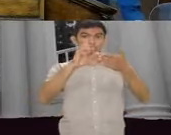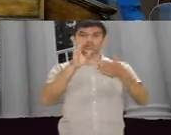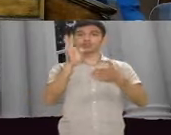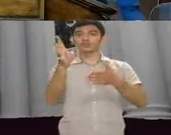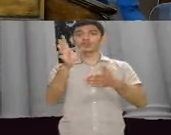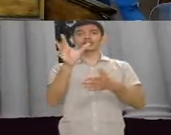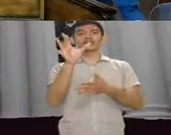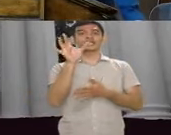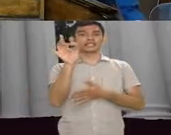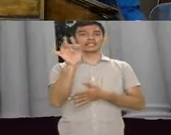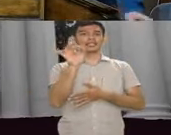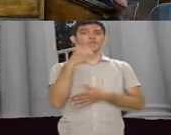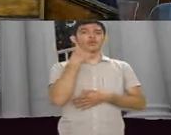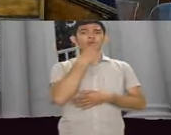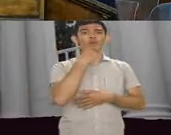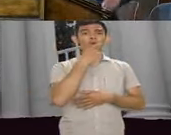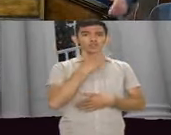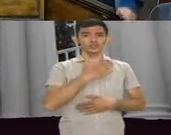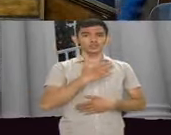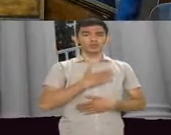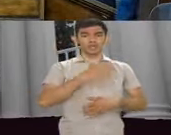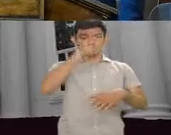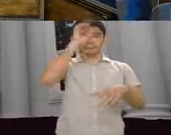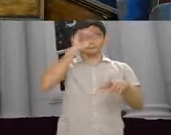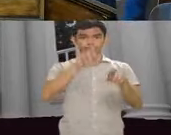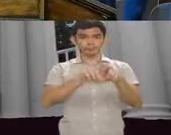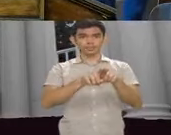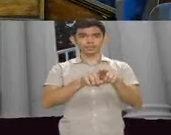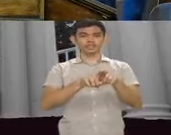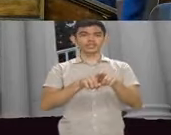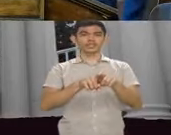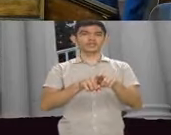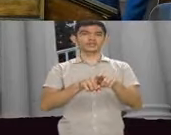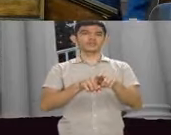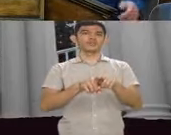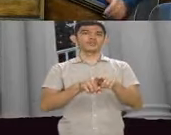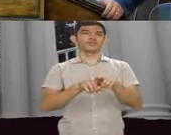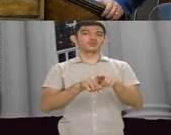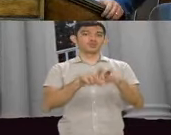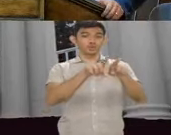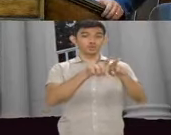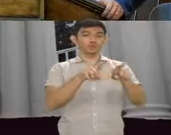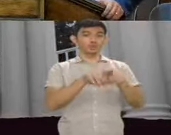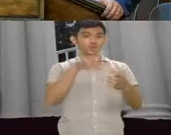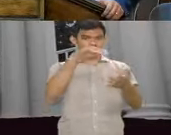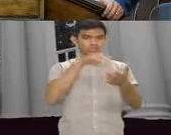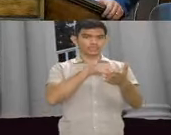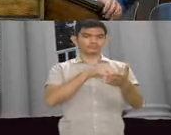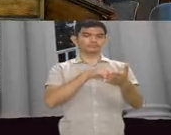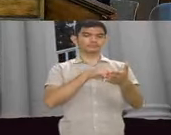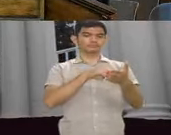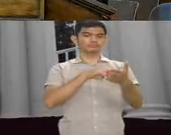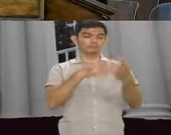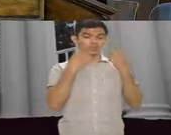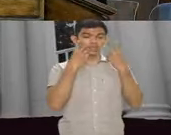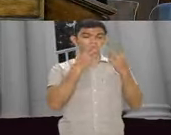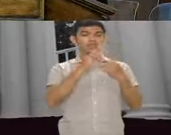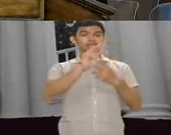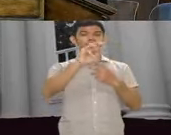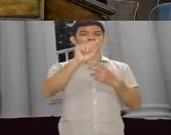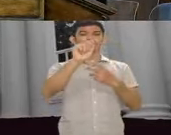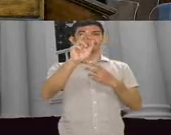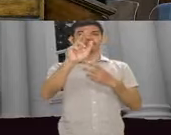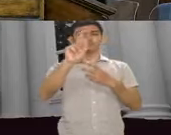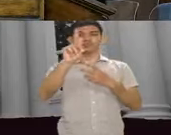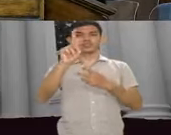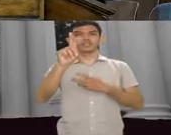verse 48, who are my brethren? Also repeated in the parallel verse of Mark chapter 3. Now, this question is